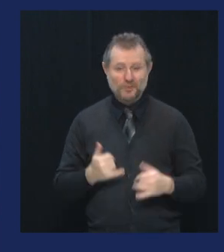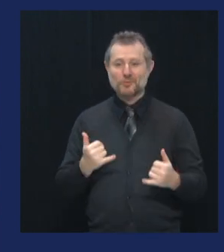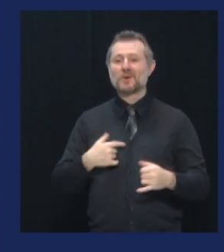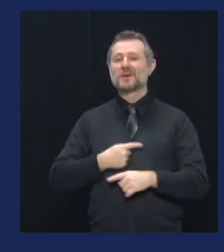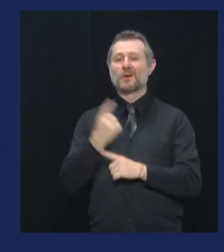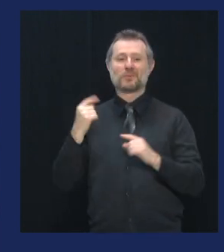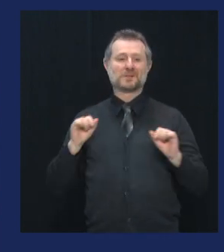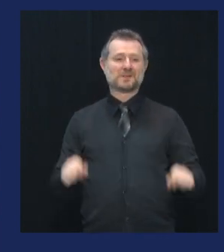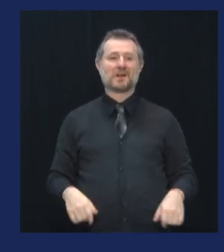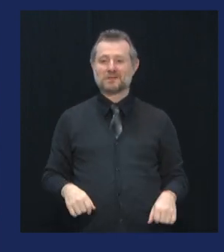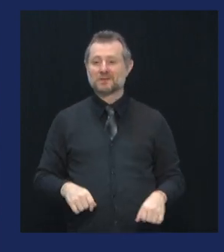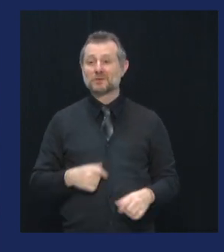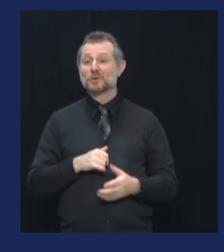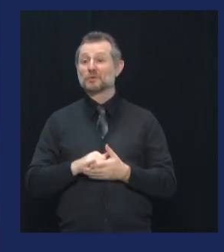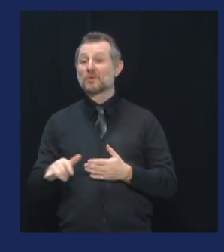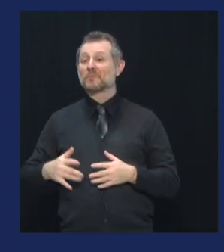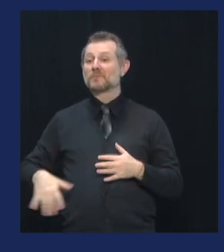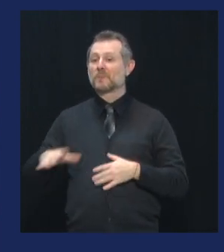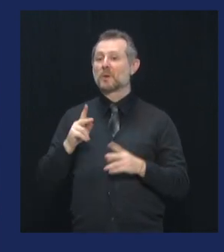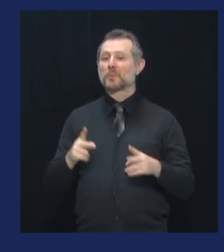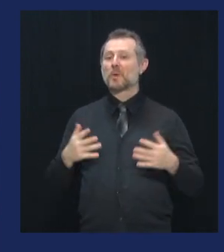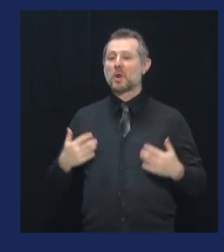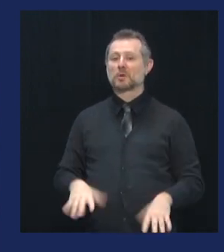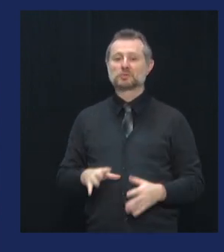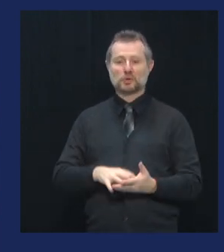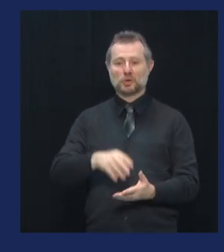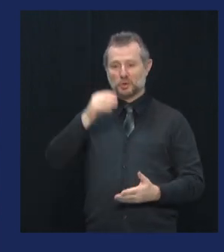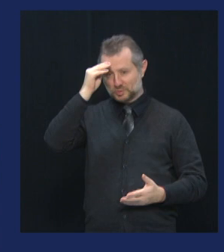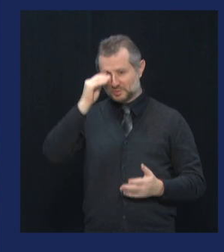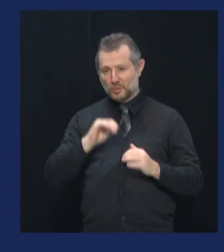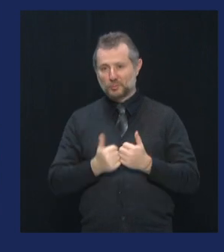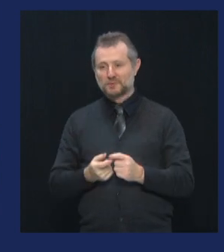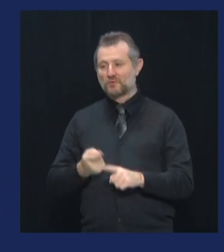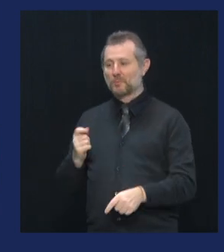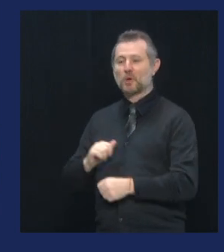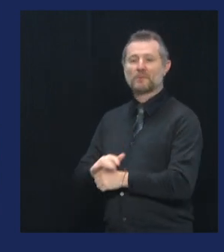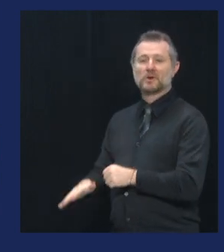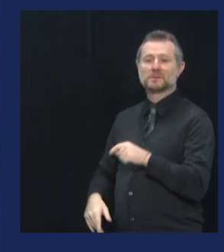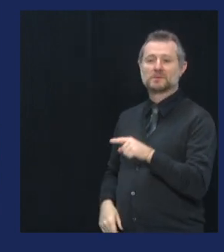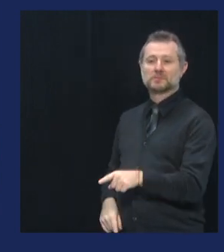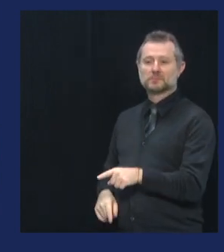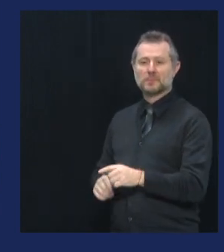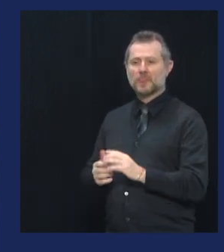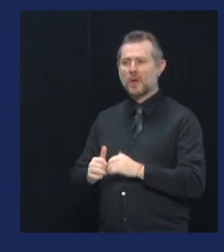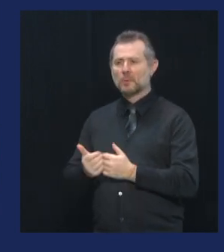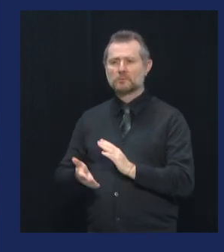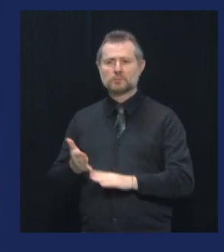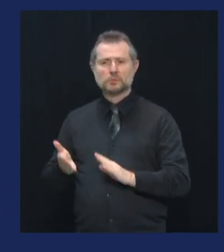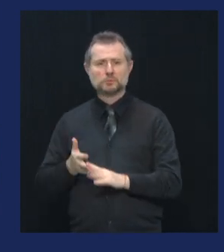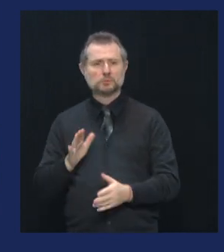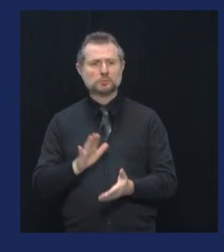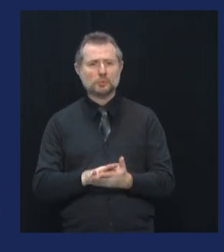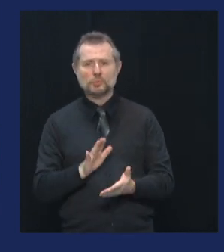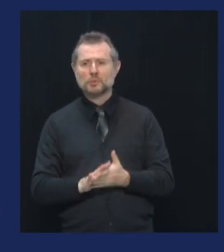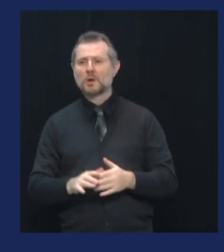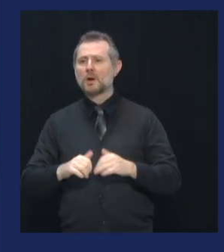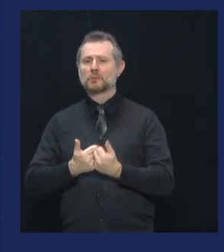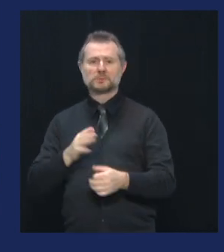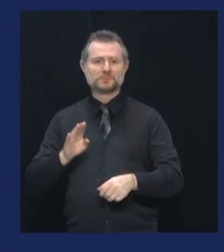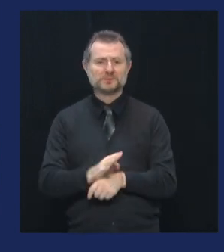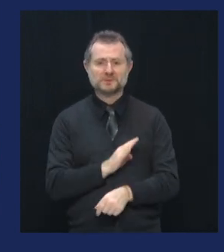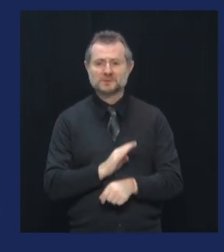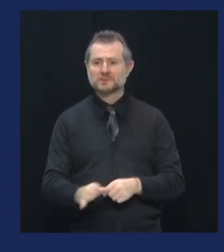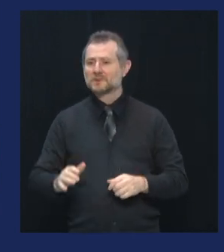that fact through COVID. Operating businesses and schools remotely was impossible to fathom last